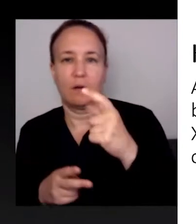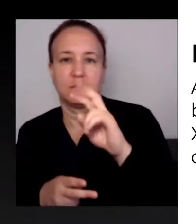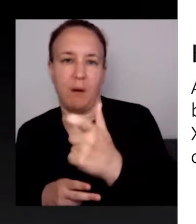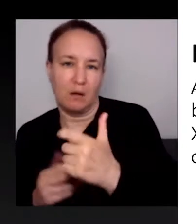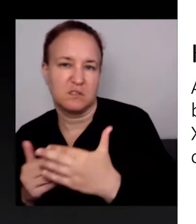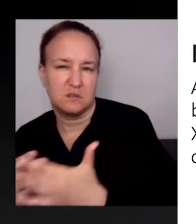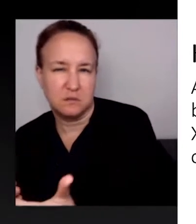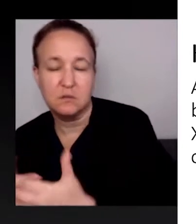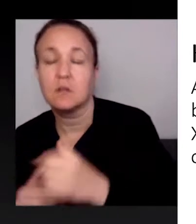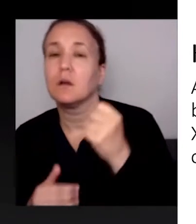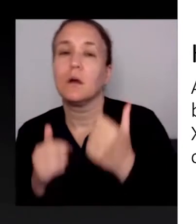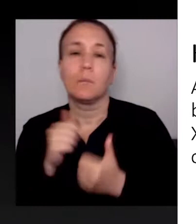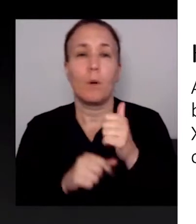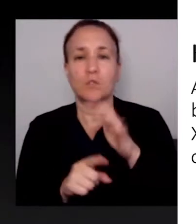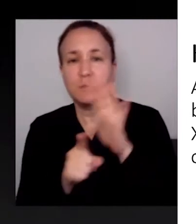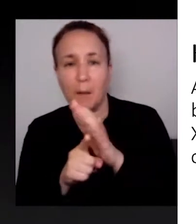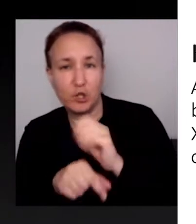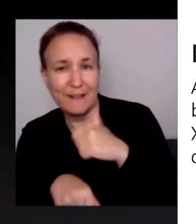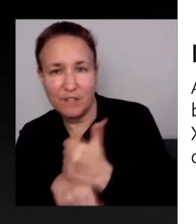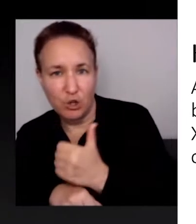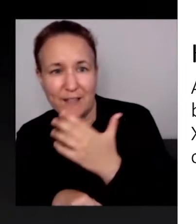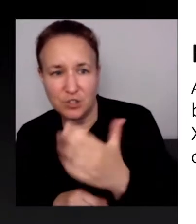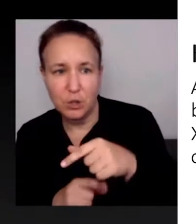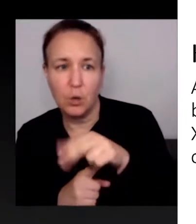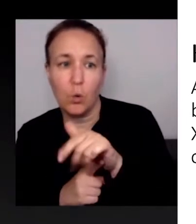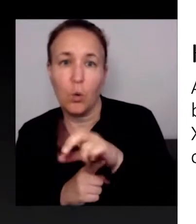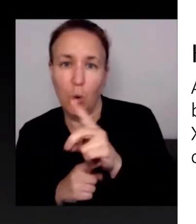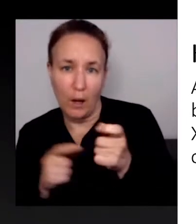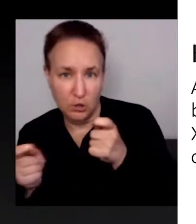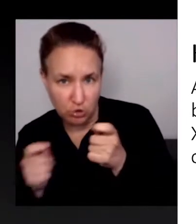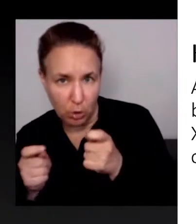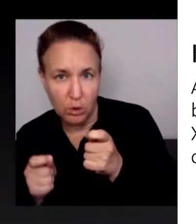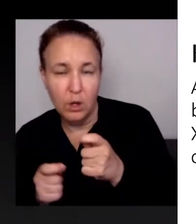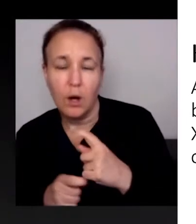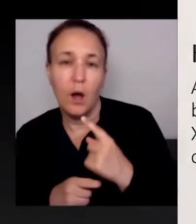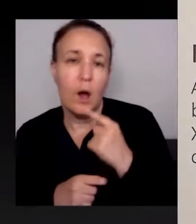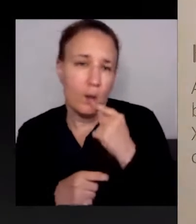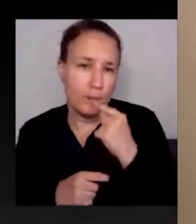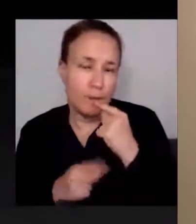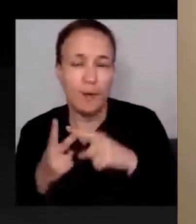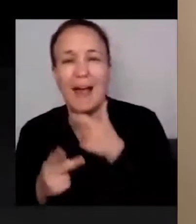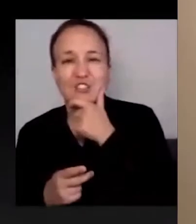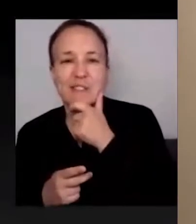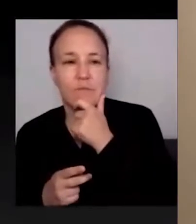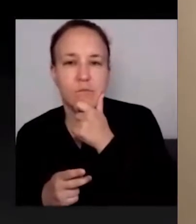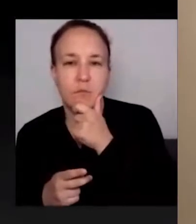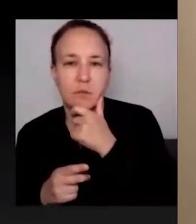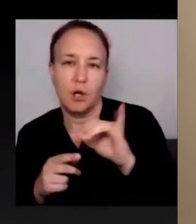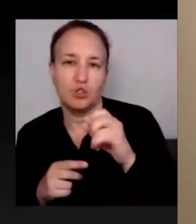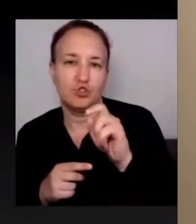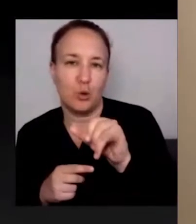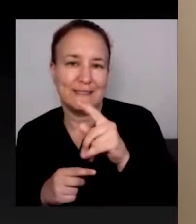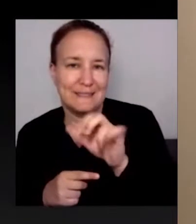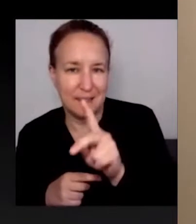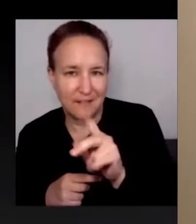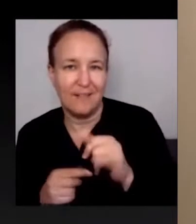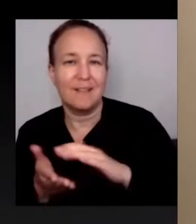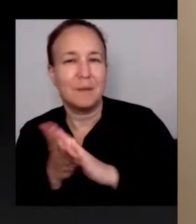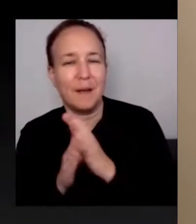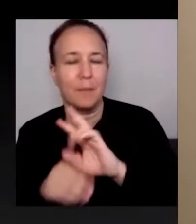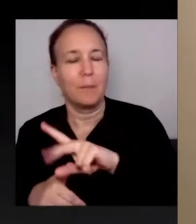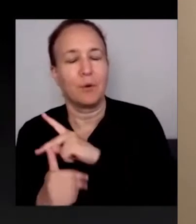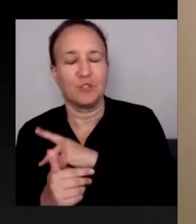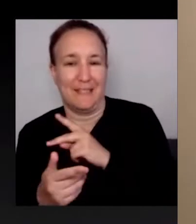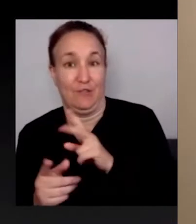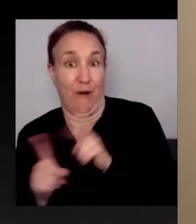most popular configuration was the quad control, with a sip and puff and chin joystick. It actually became personally relevant as he